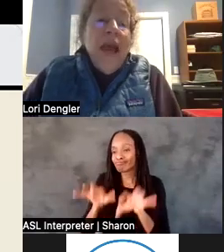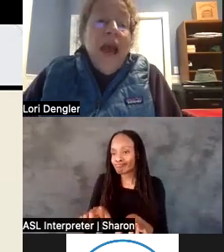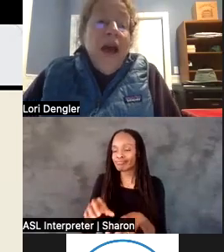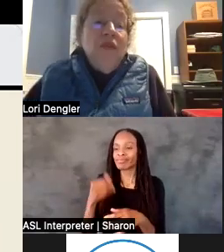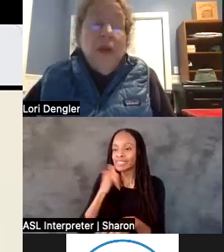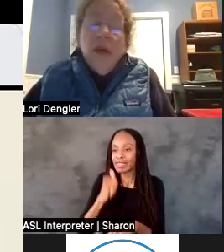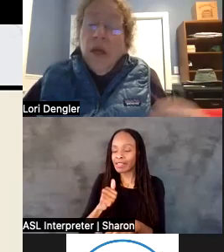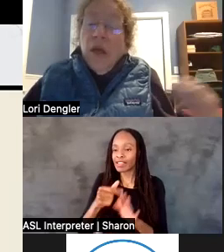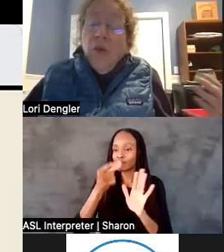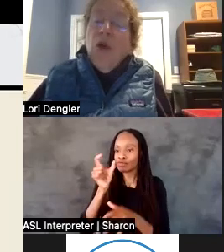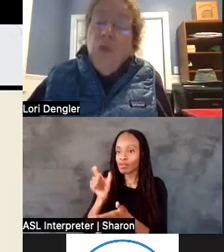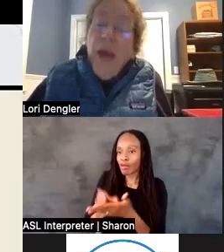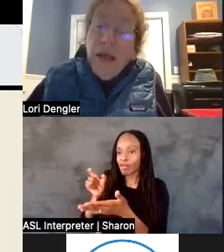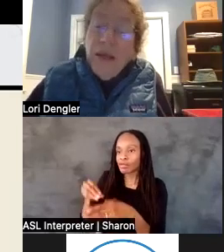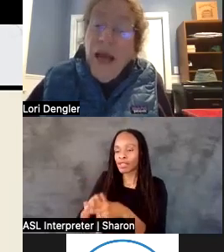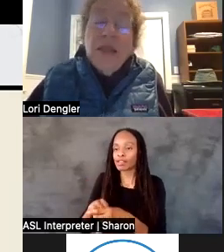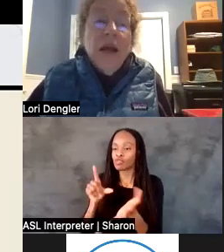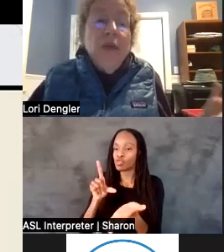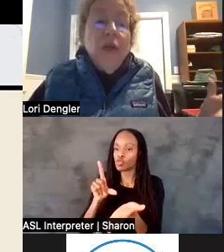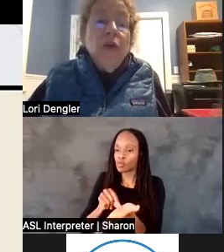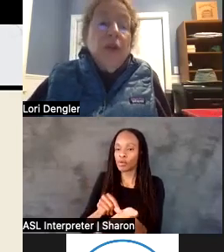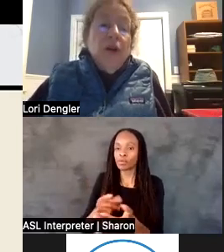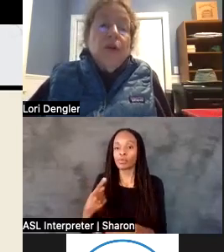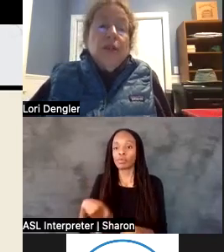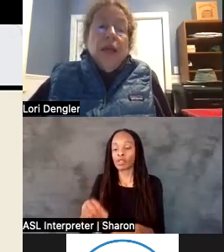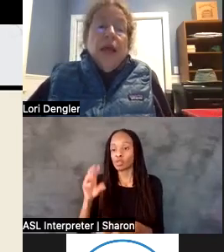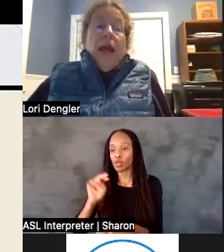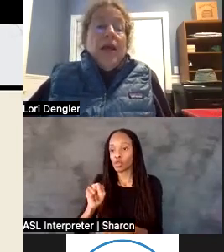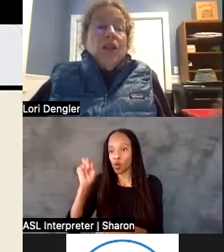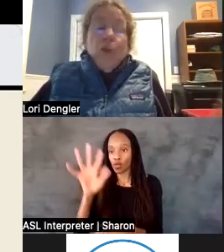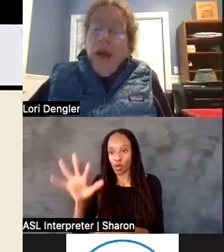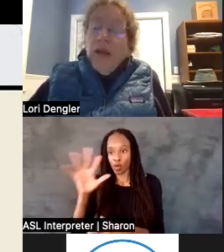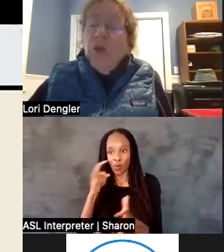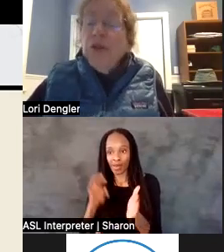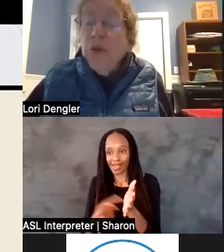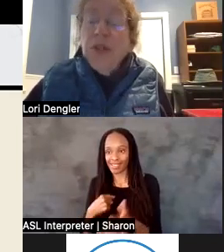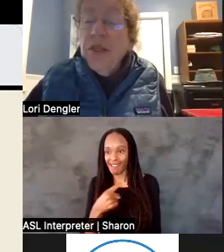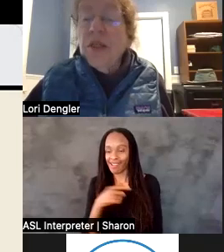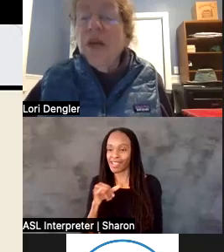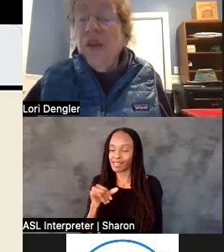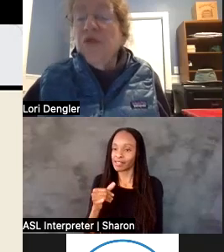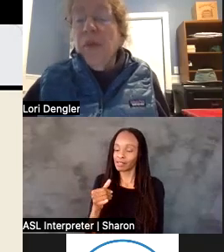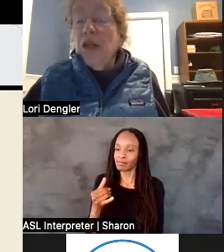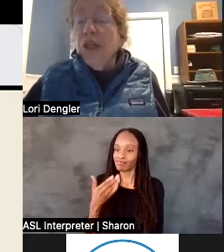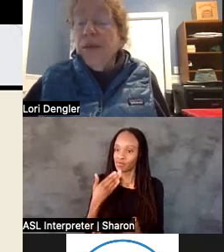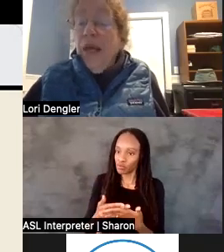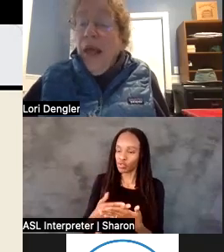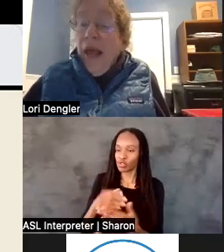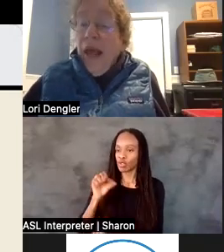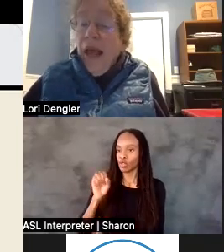We are recognized on the North Coast as credible sources of